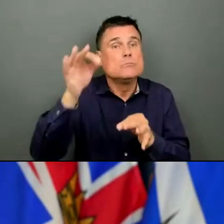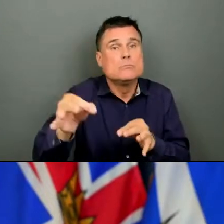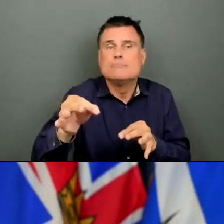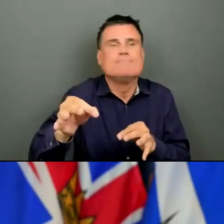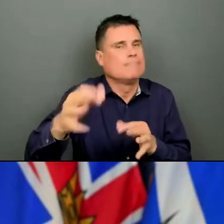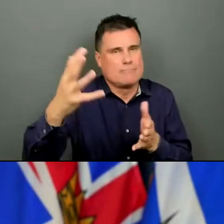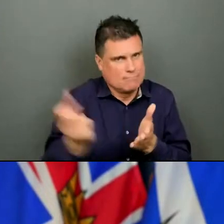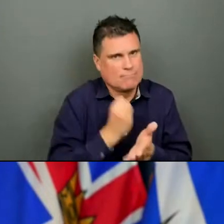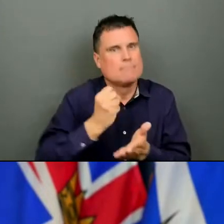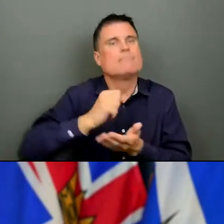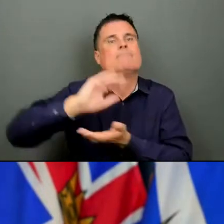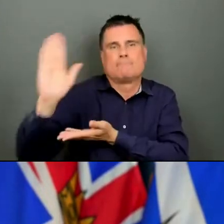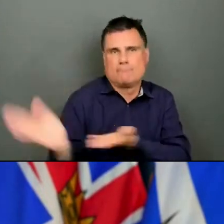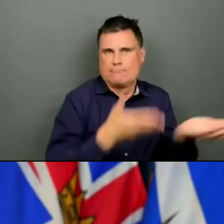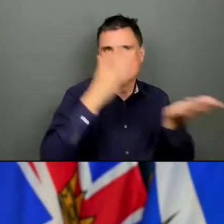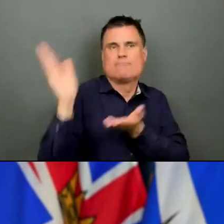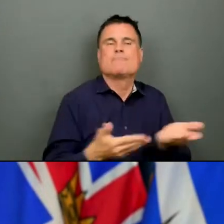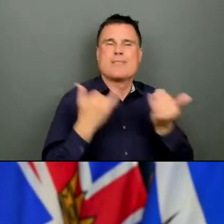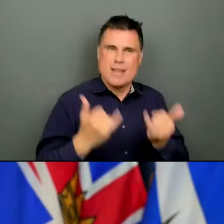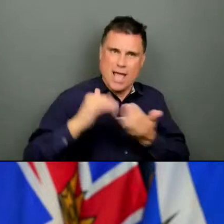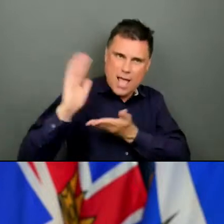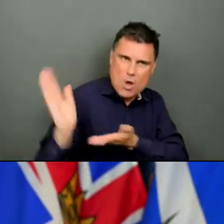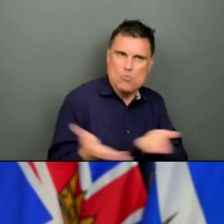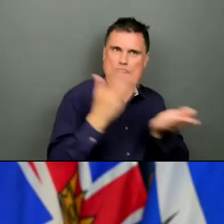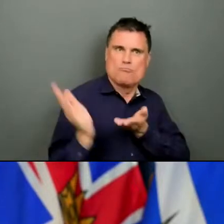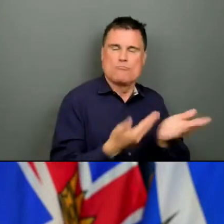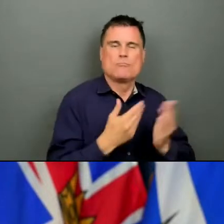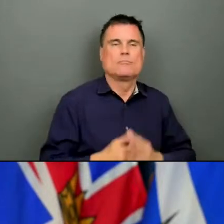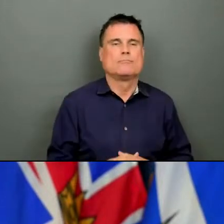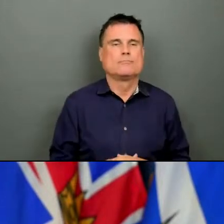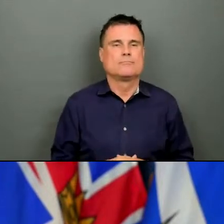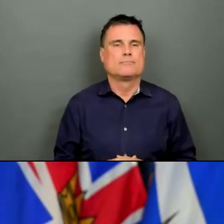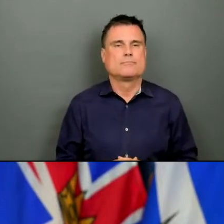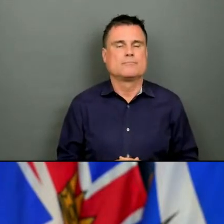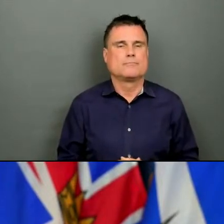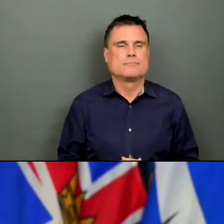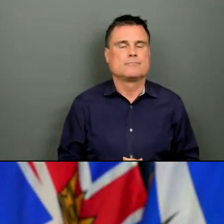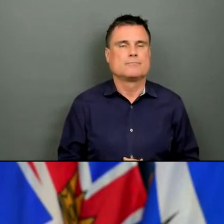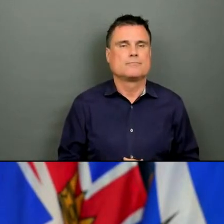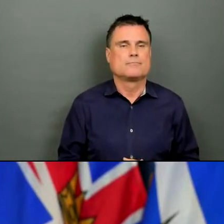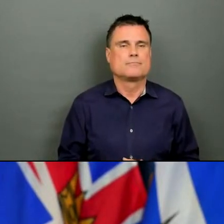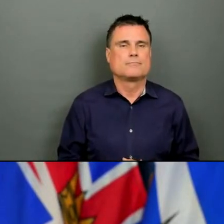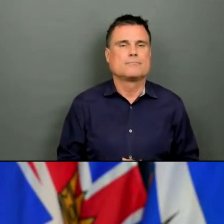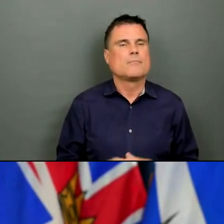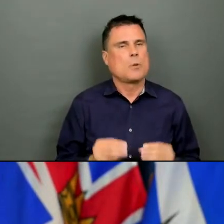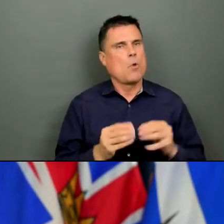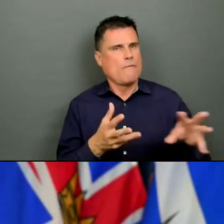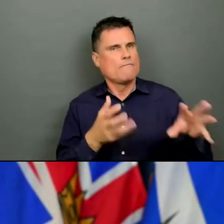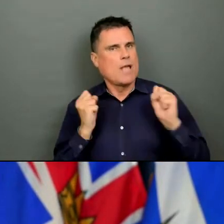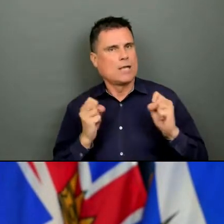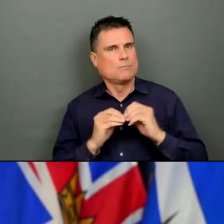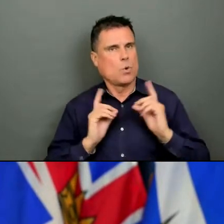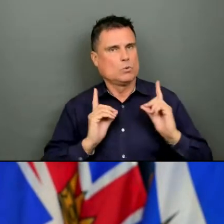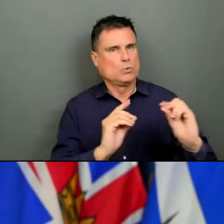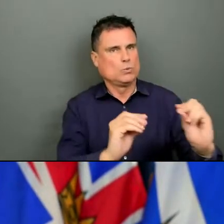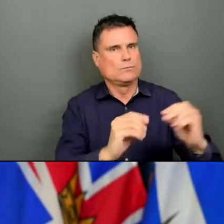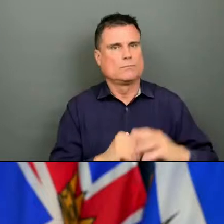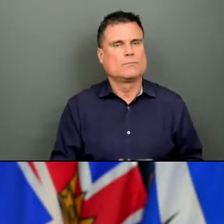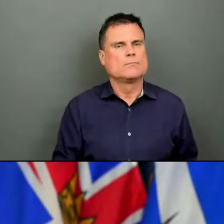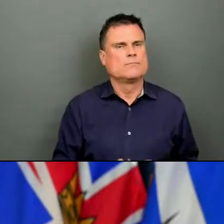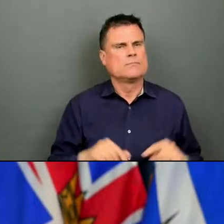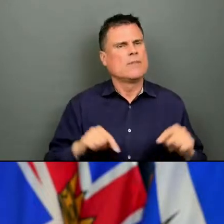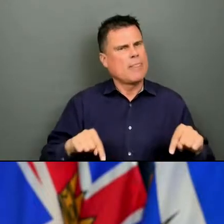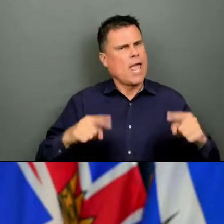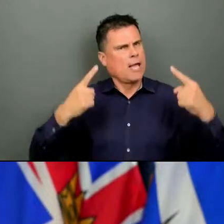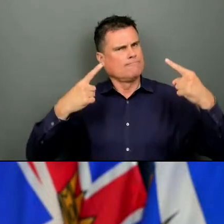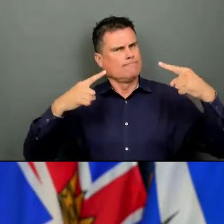we are moving just as fast to get you the surgeries you need. The achievements in surgery reported today, I think, should inspire all of